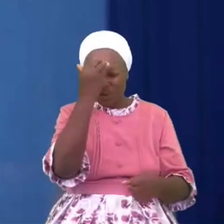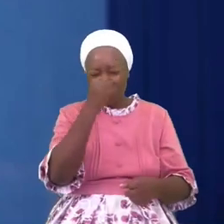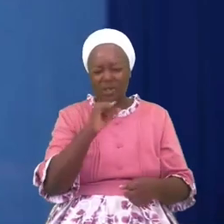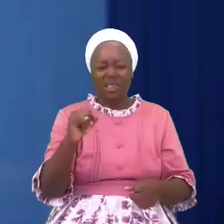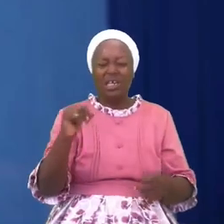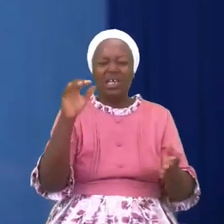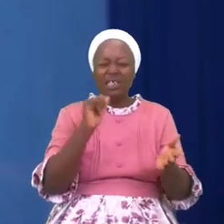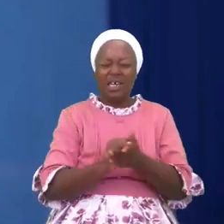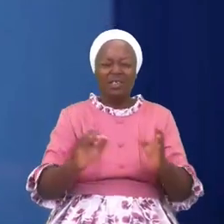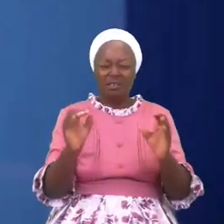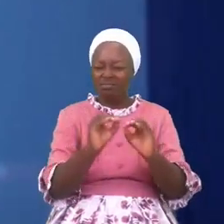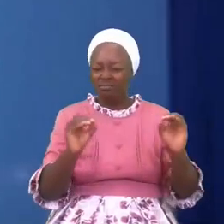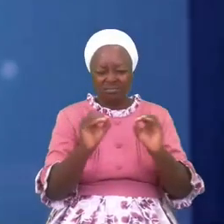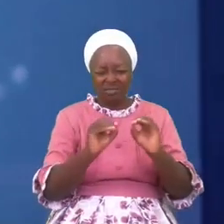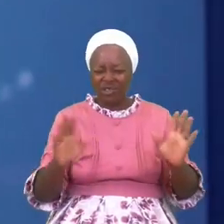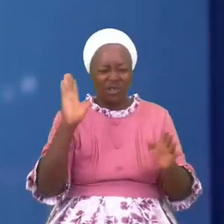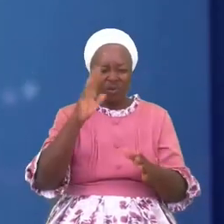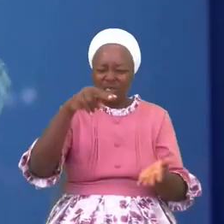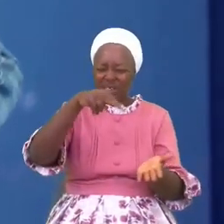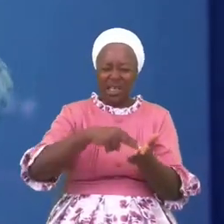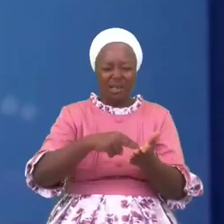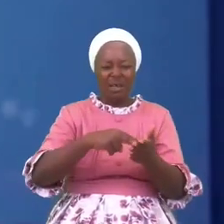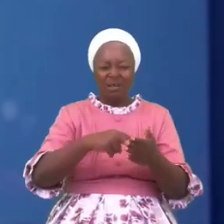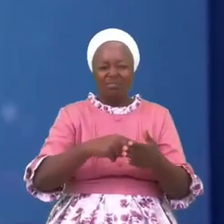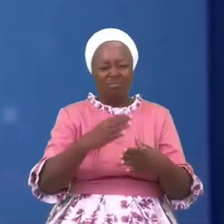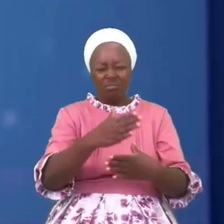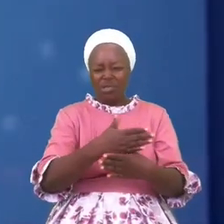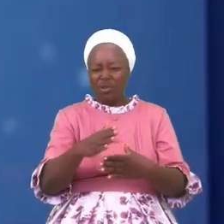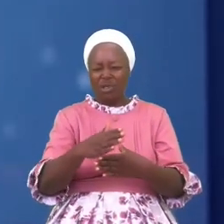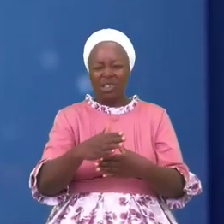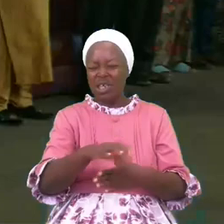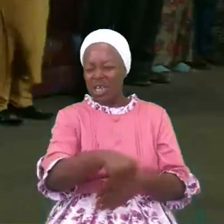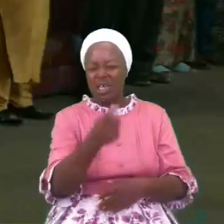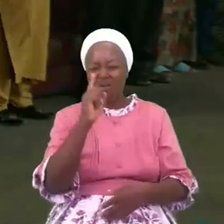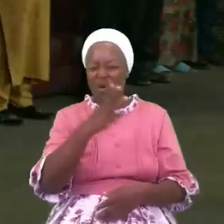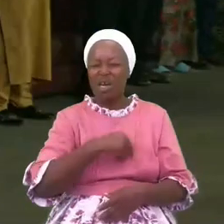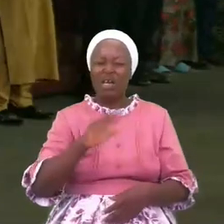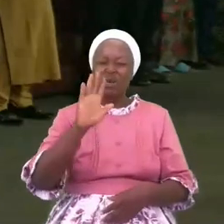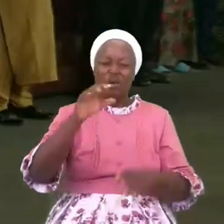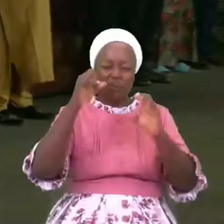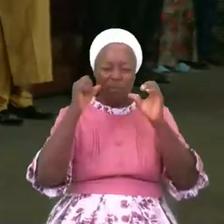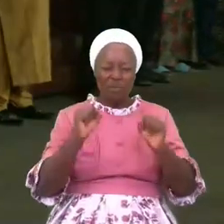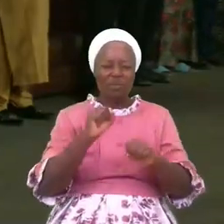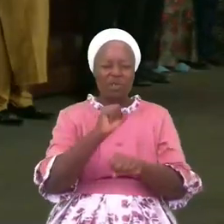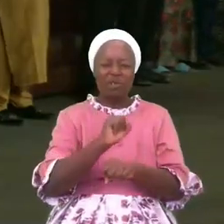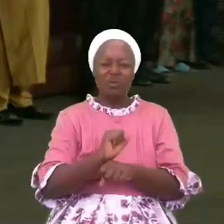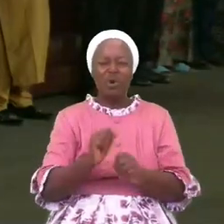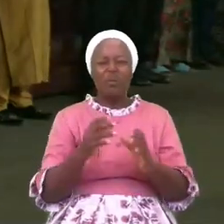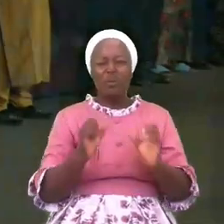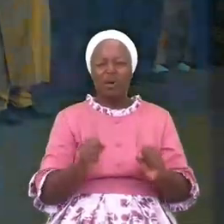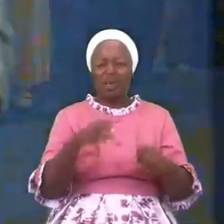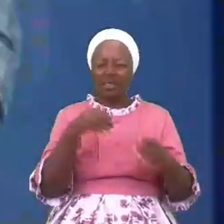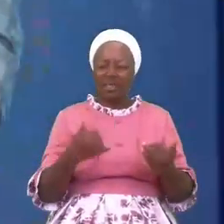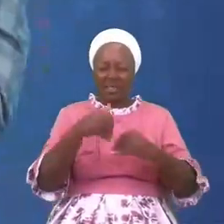between anyone and your miracle power tonight, in Jesus' name. We're